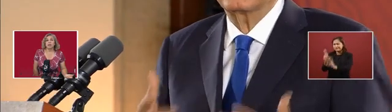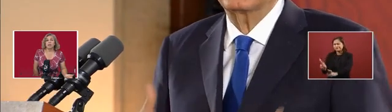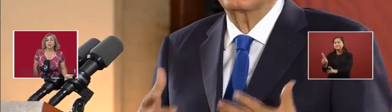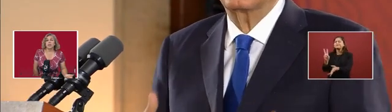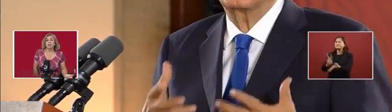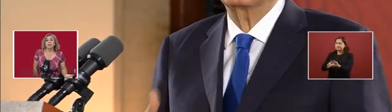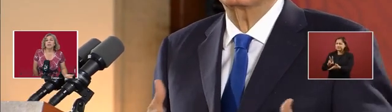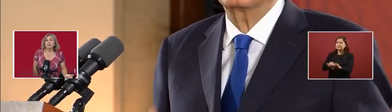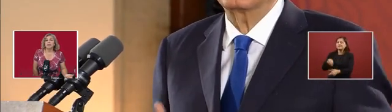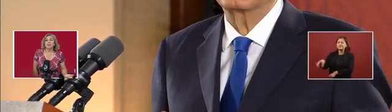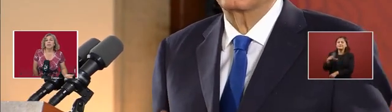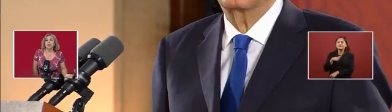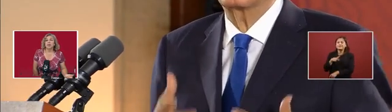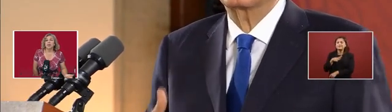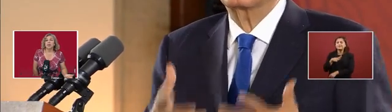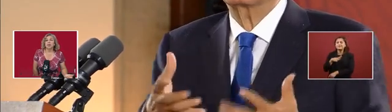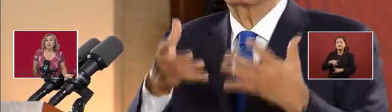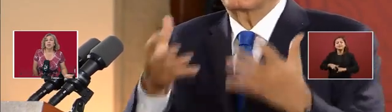the workers, que no